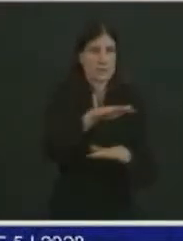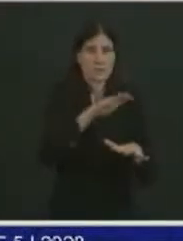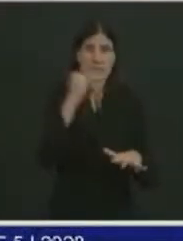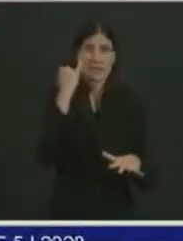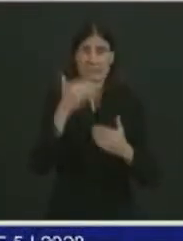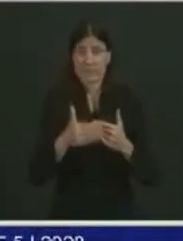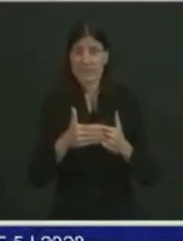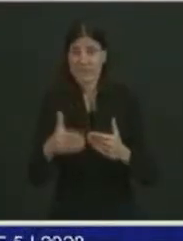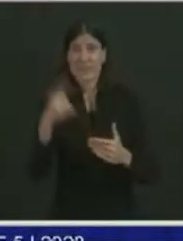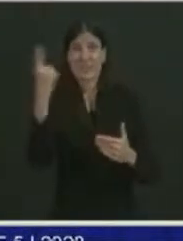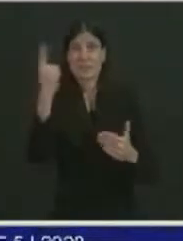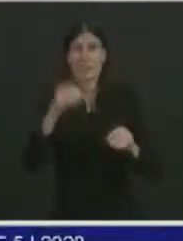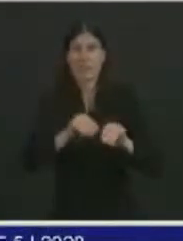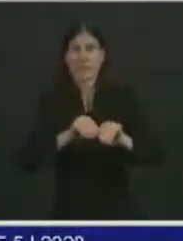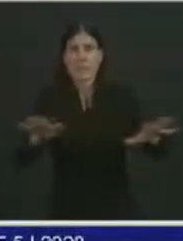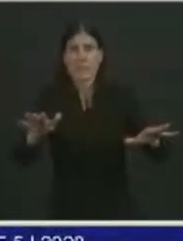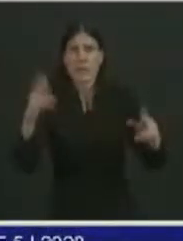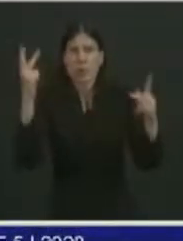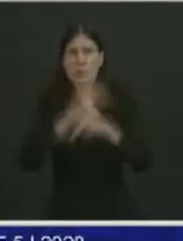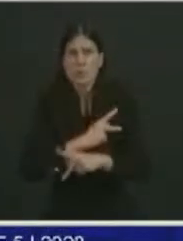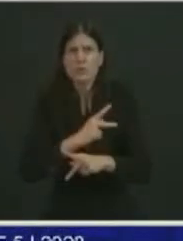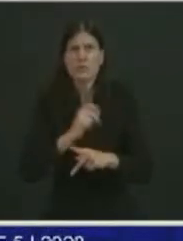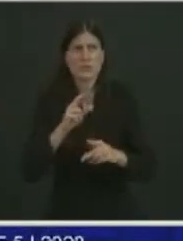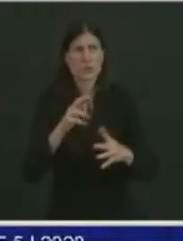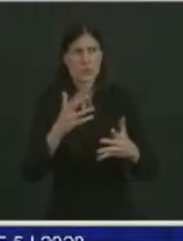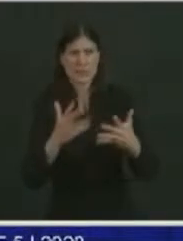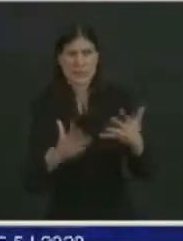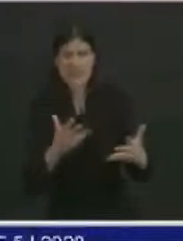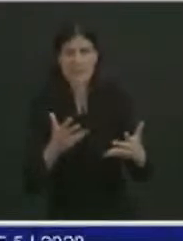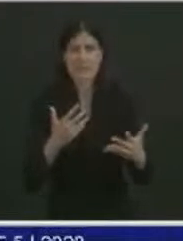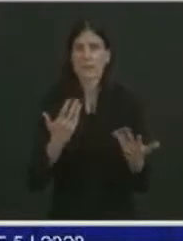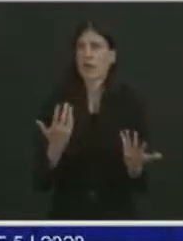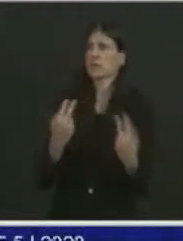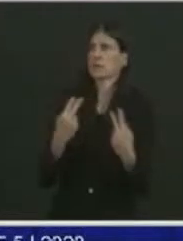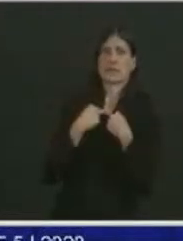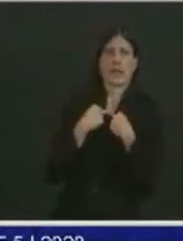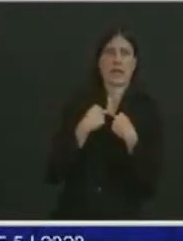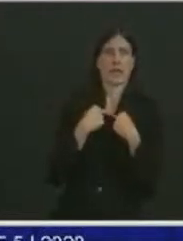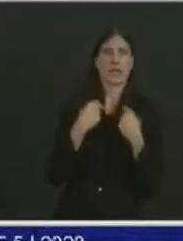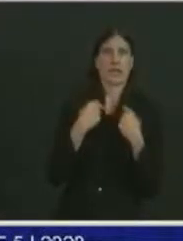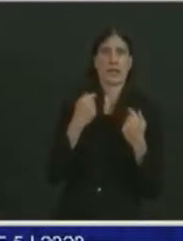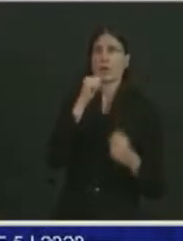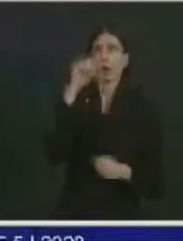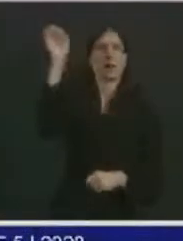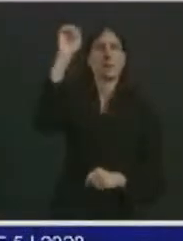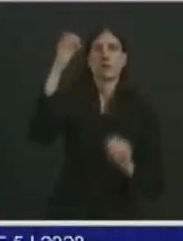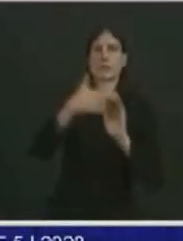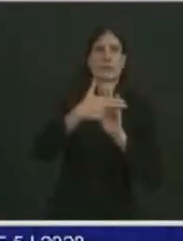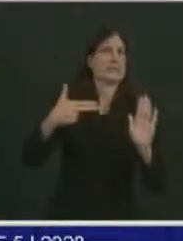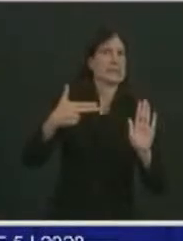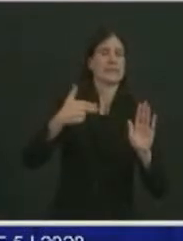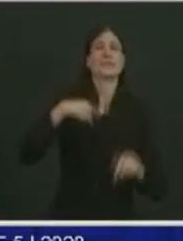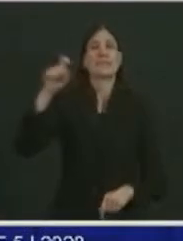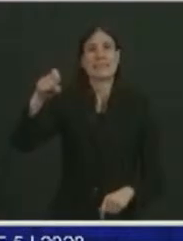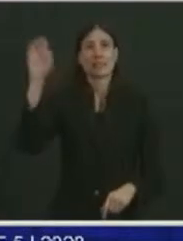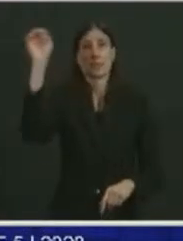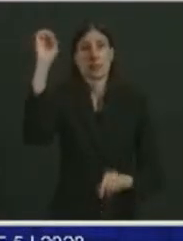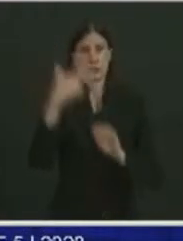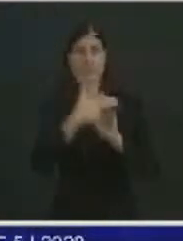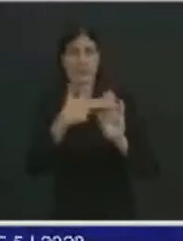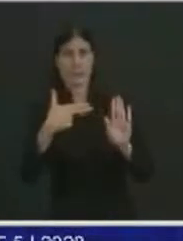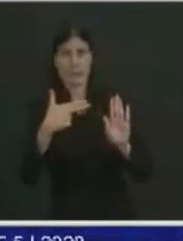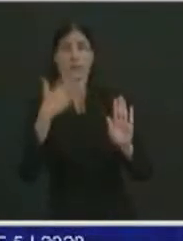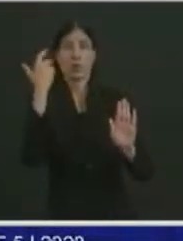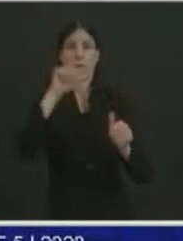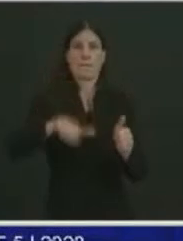out of the woods, then I will have to keep this in effect. So I don't know.